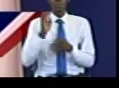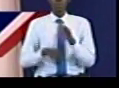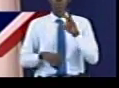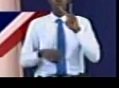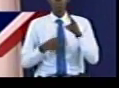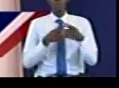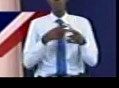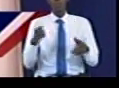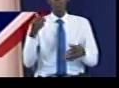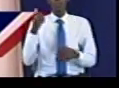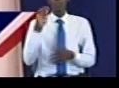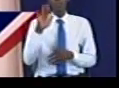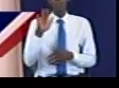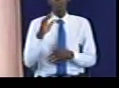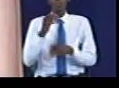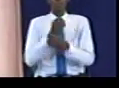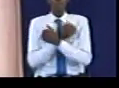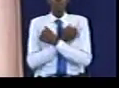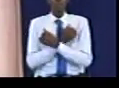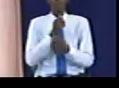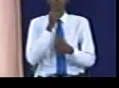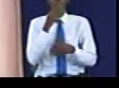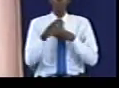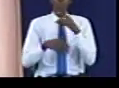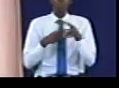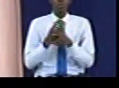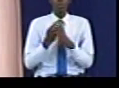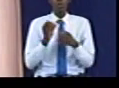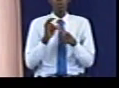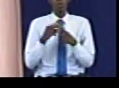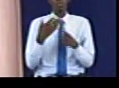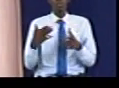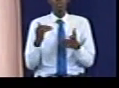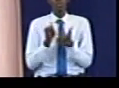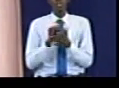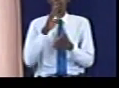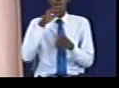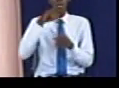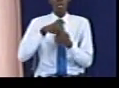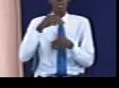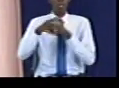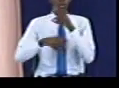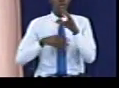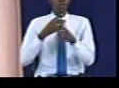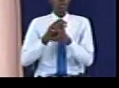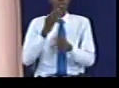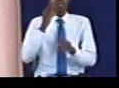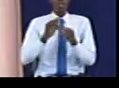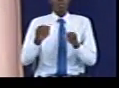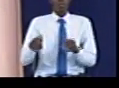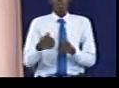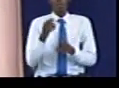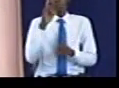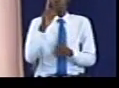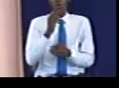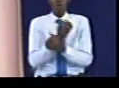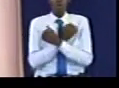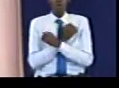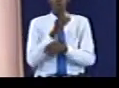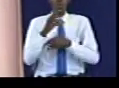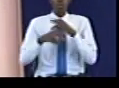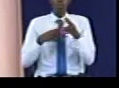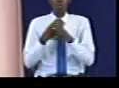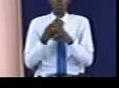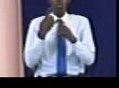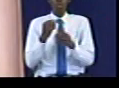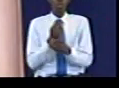15. Love not the world, neither the things that are in the world. If any man love the world, the love of the Father